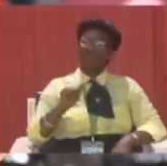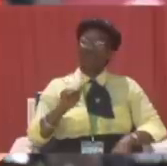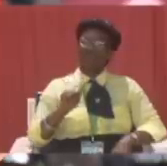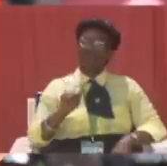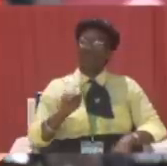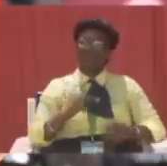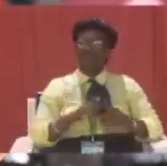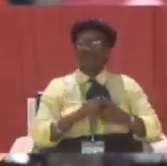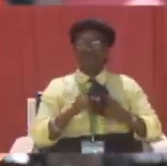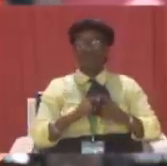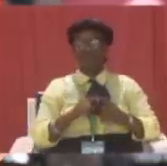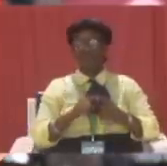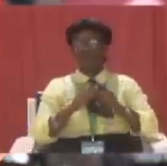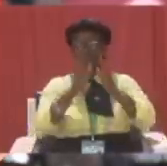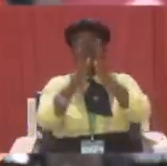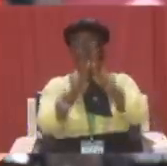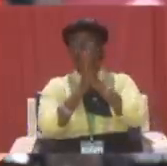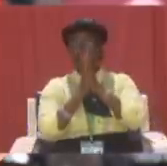your brothers and sisters.